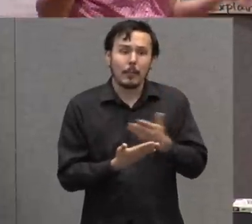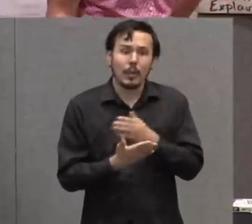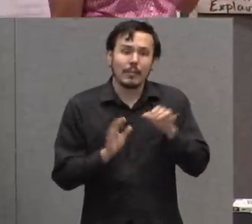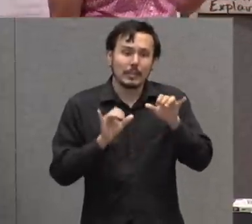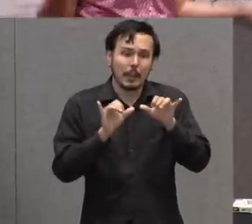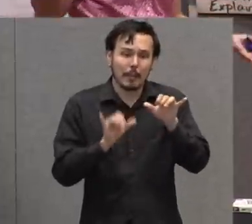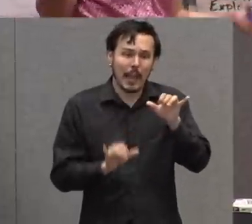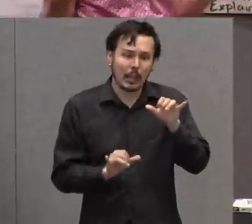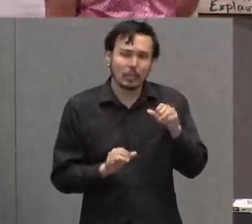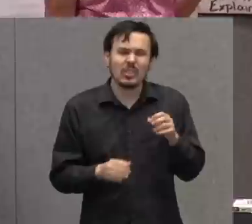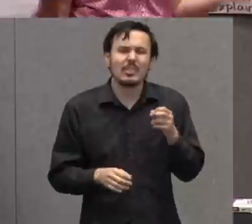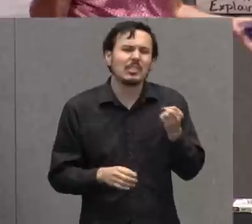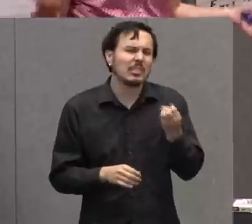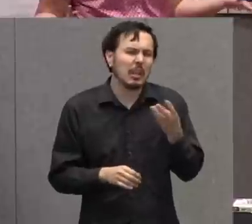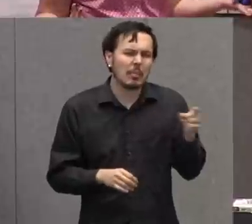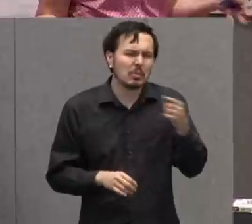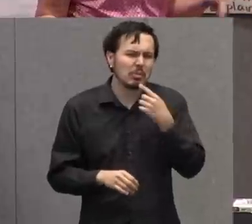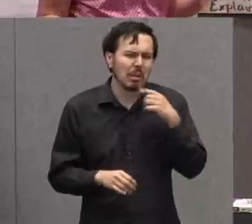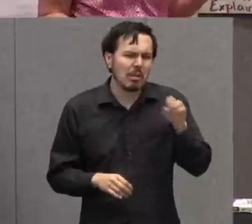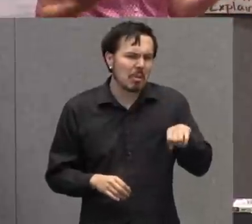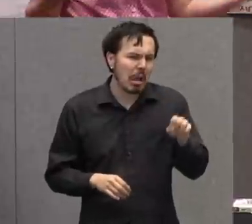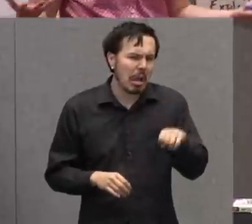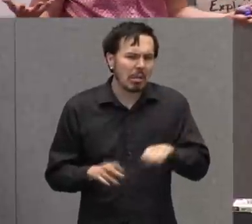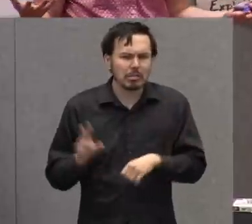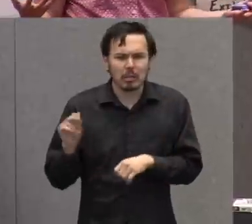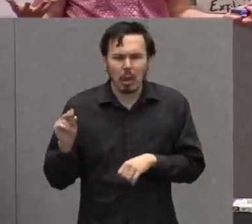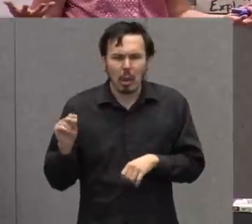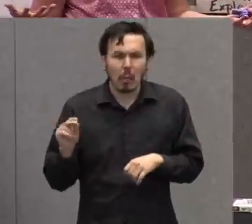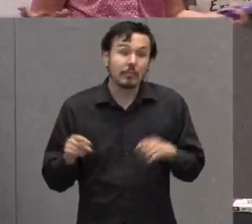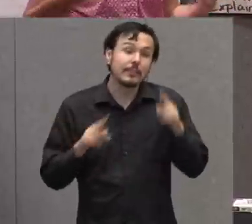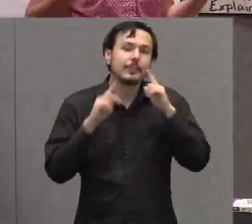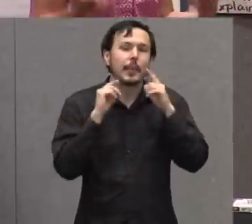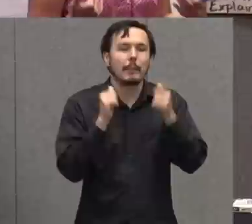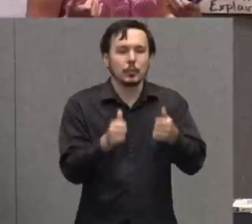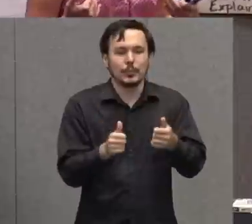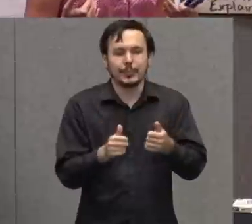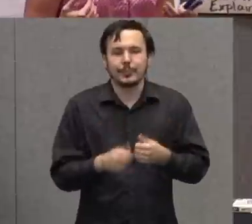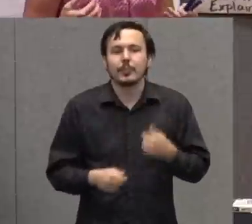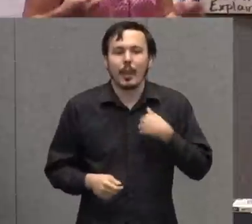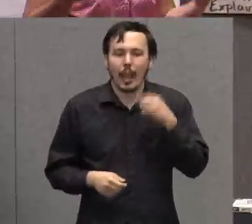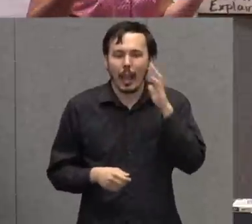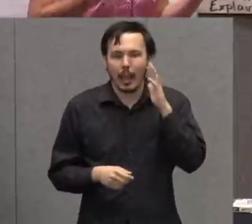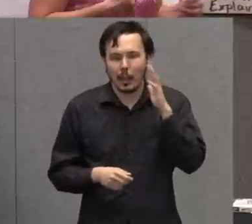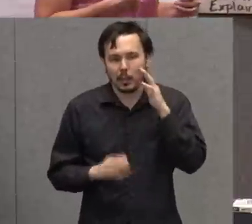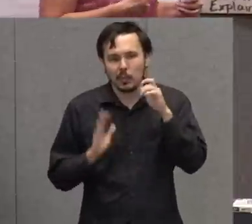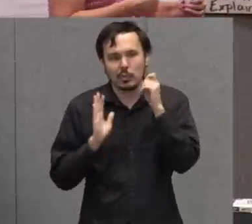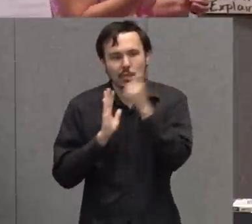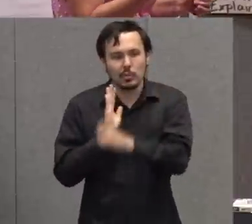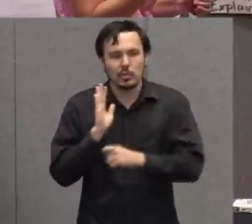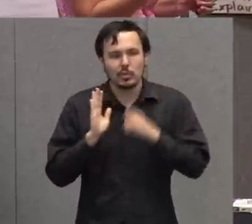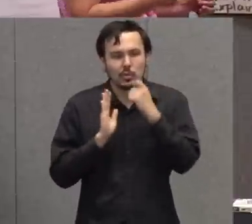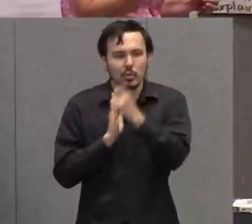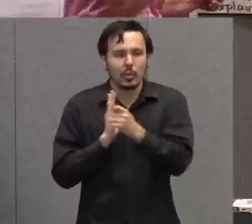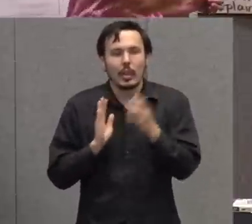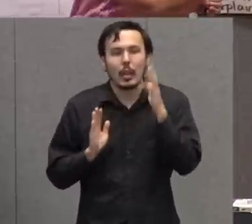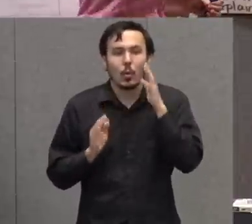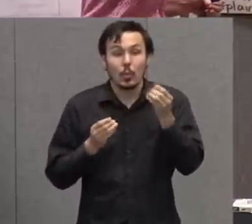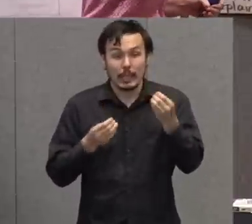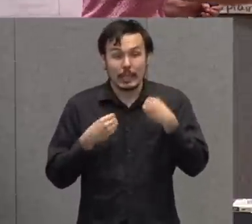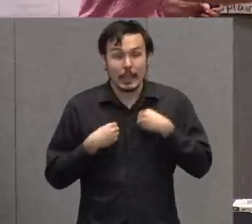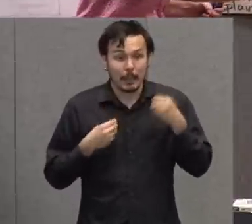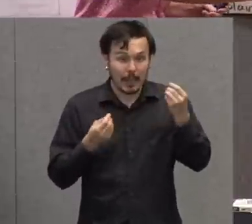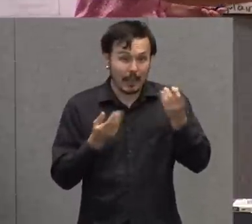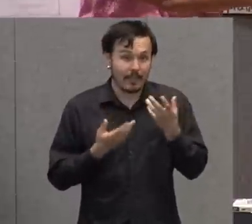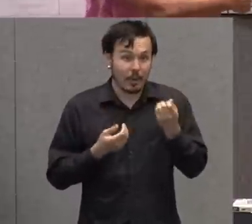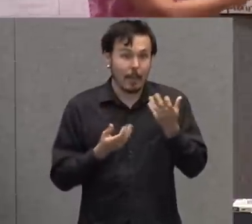I can hear some yeses, I can hear some noes. It's up to you. I'm going to circle it because that gave me the information I needed